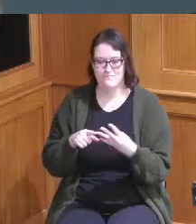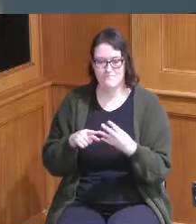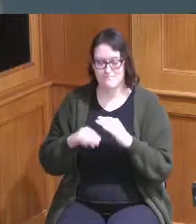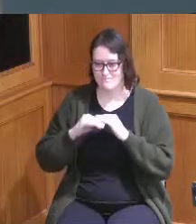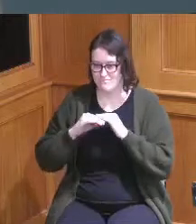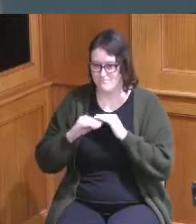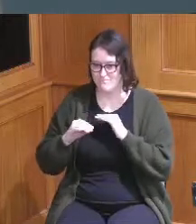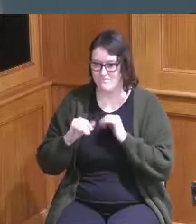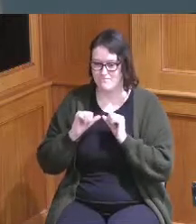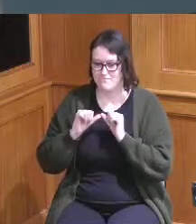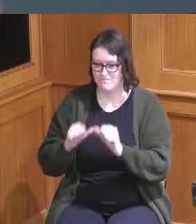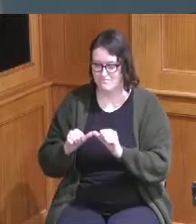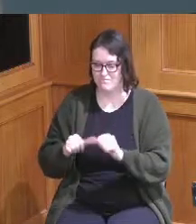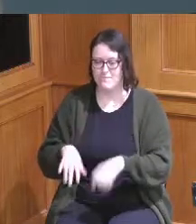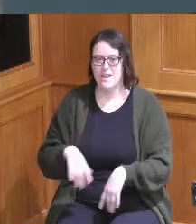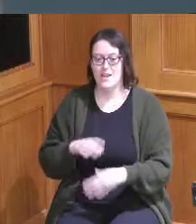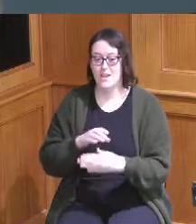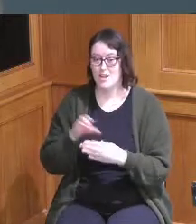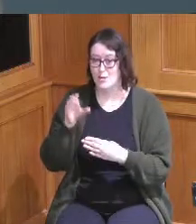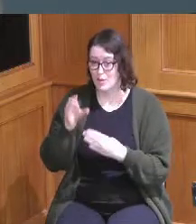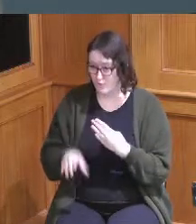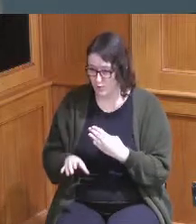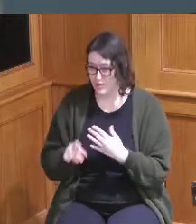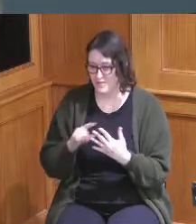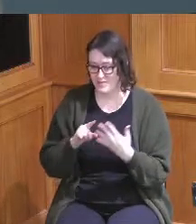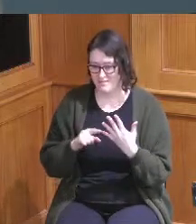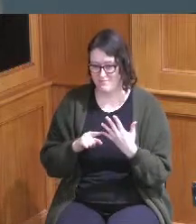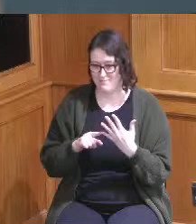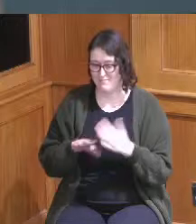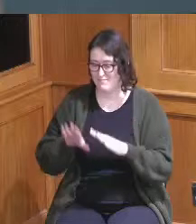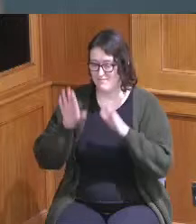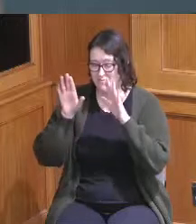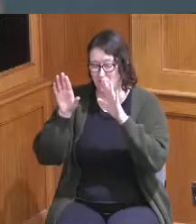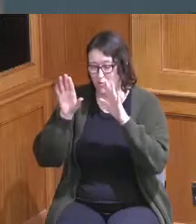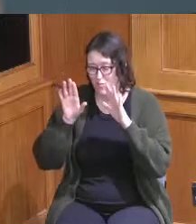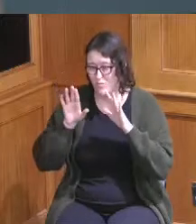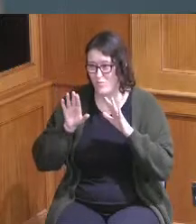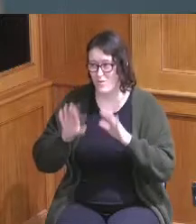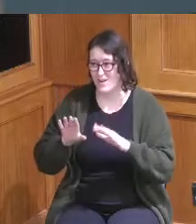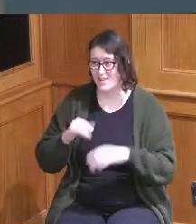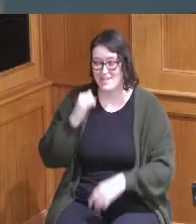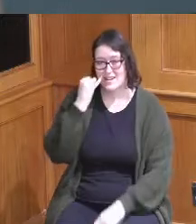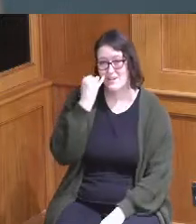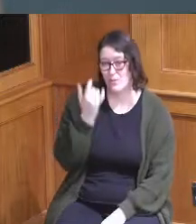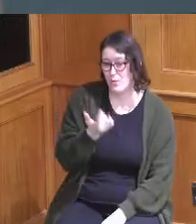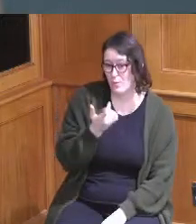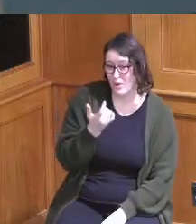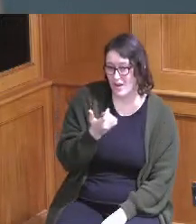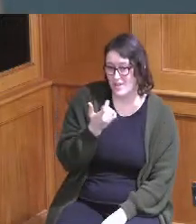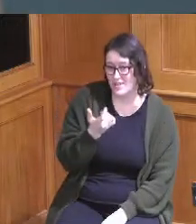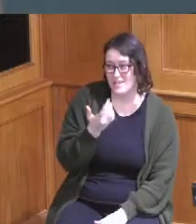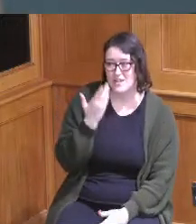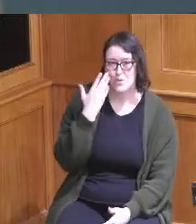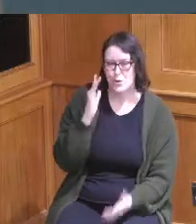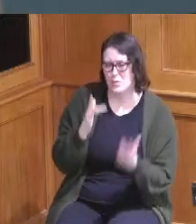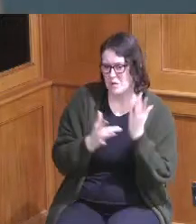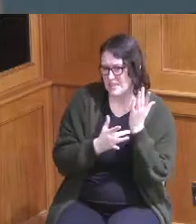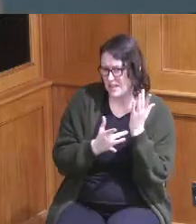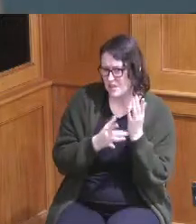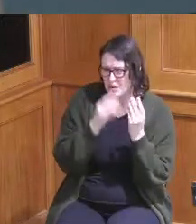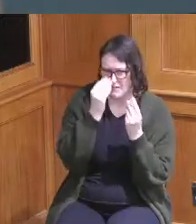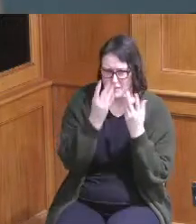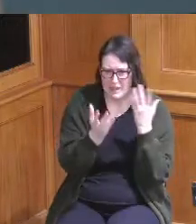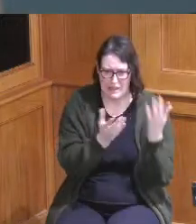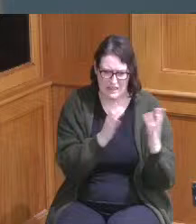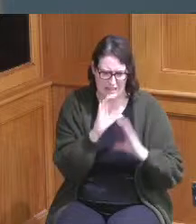consistently, and conclusively. And so I think for those that are watching and didn't know all that technical stuff, it was very clear